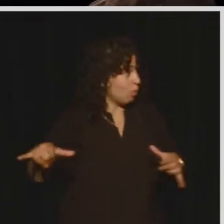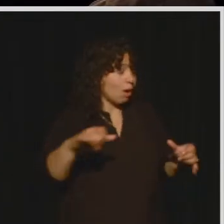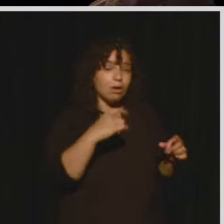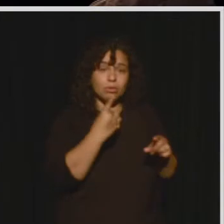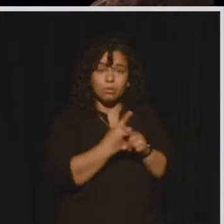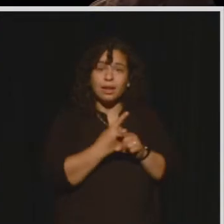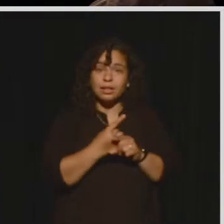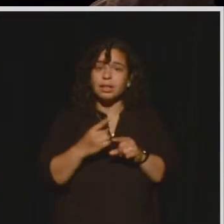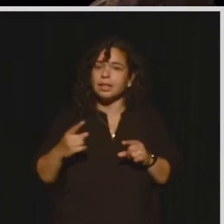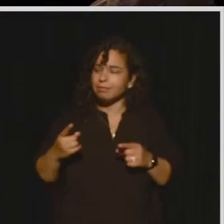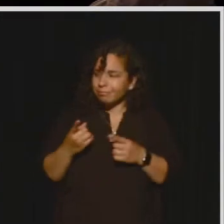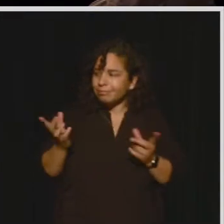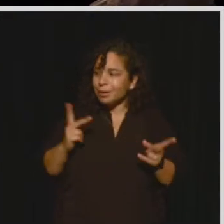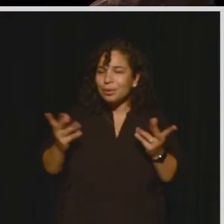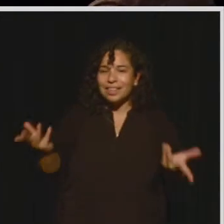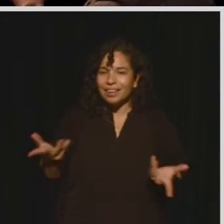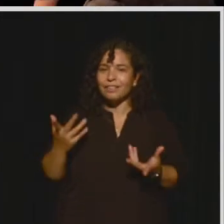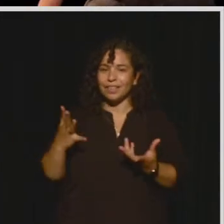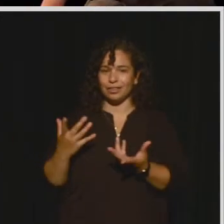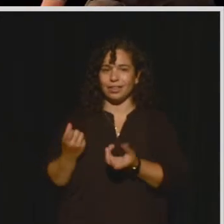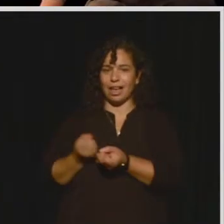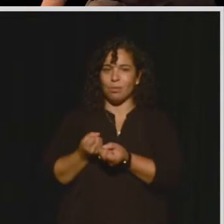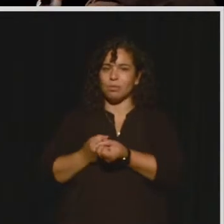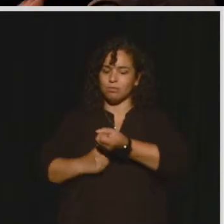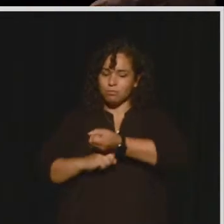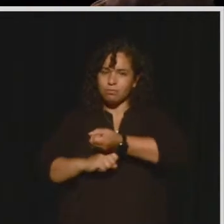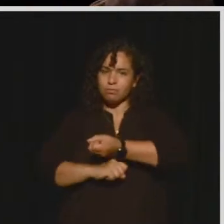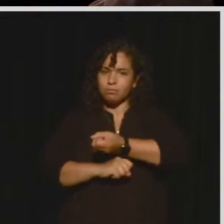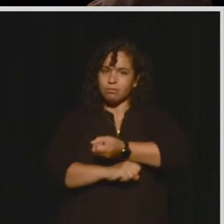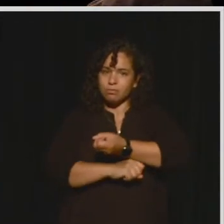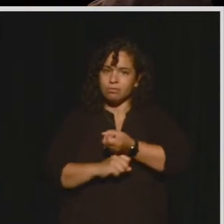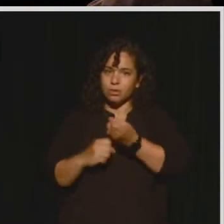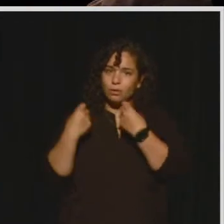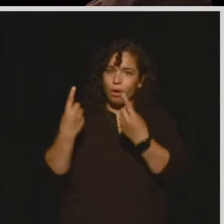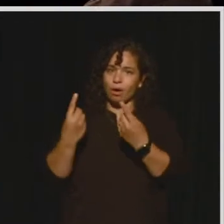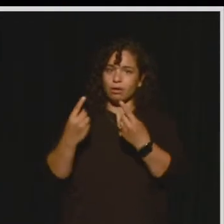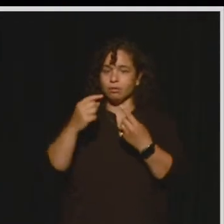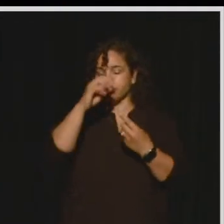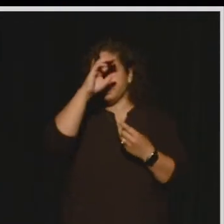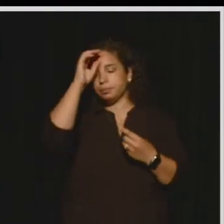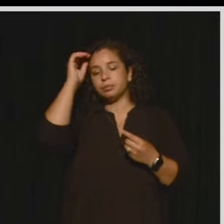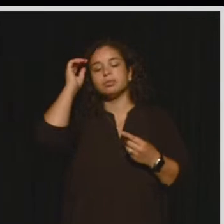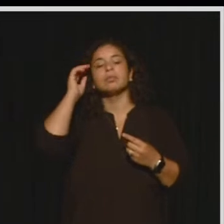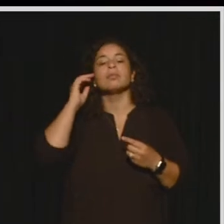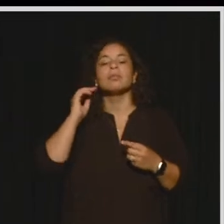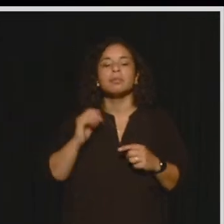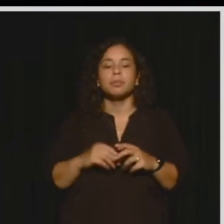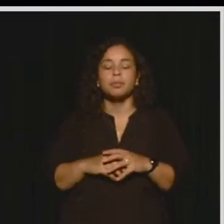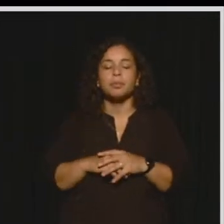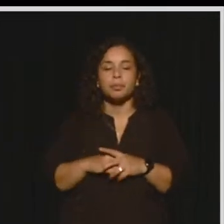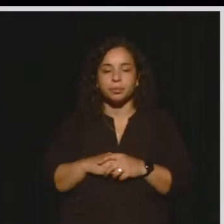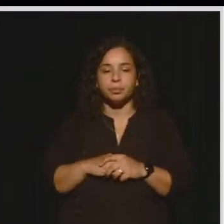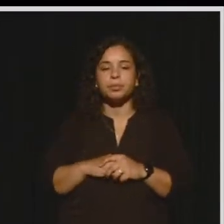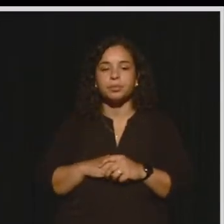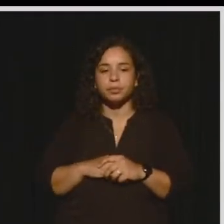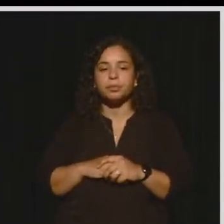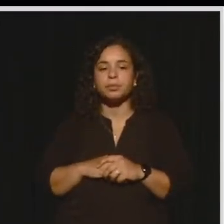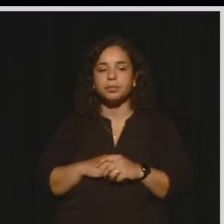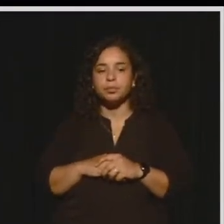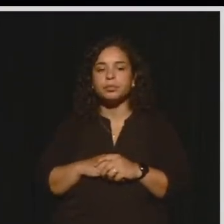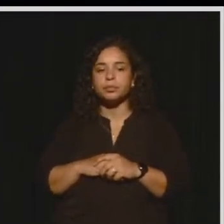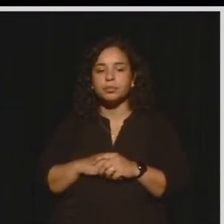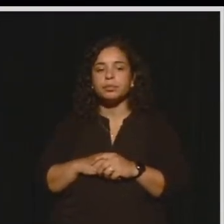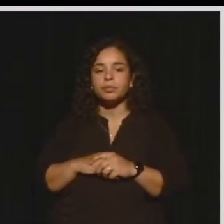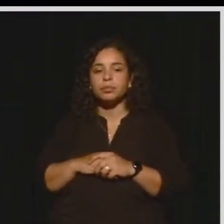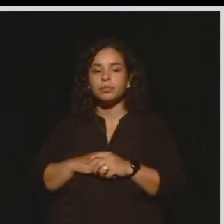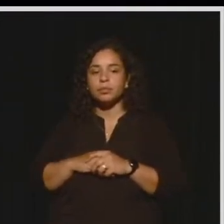foundation makers in their bits and pieces of putting pride, and it's not